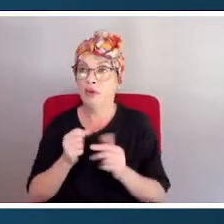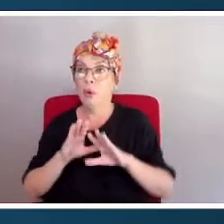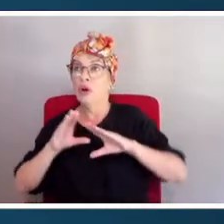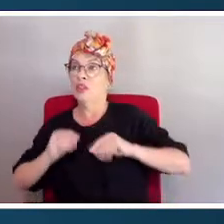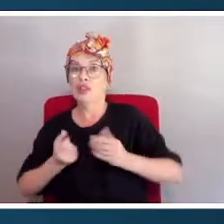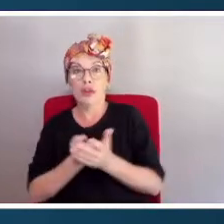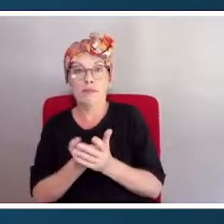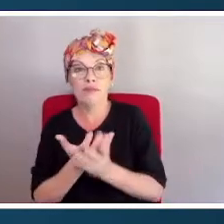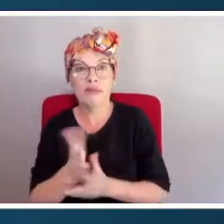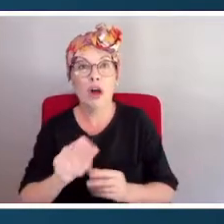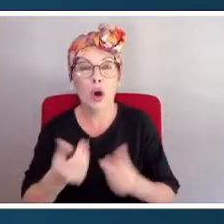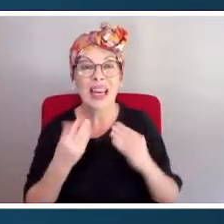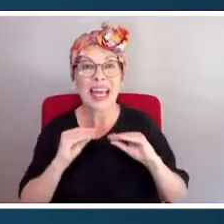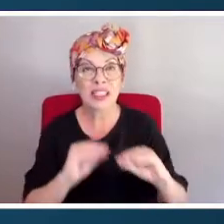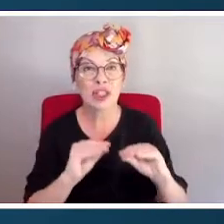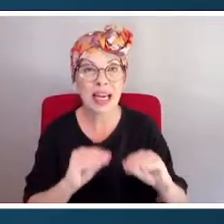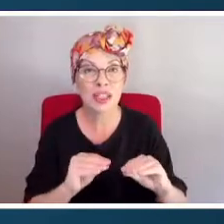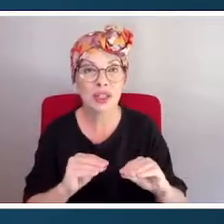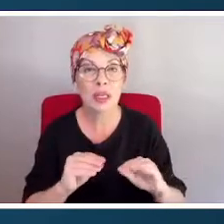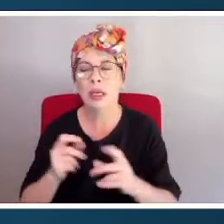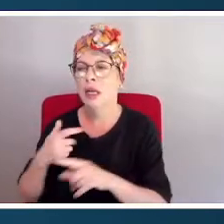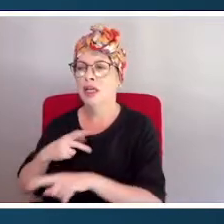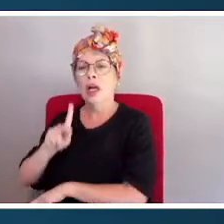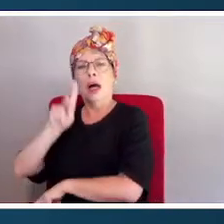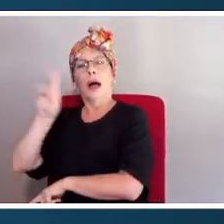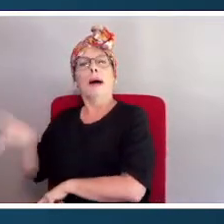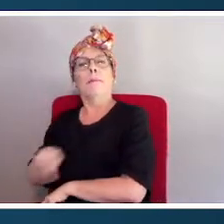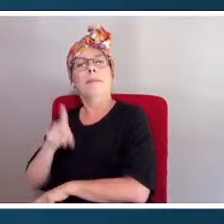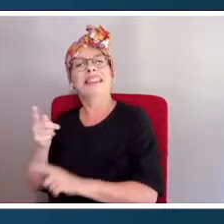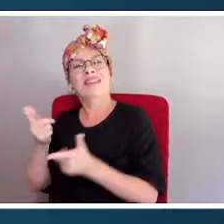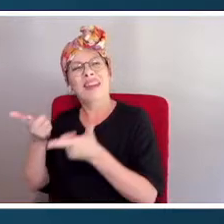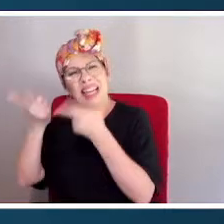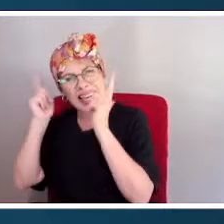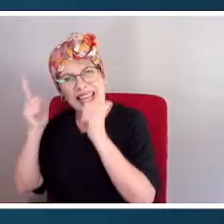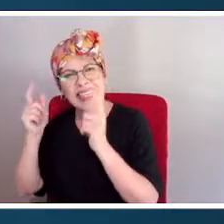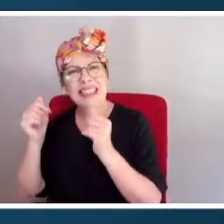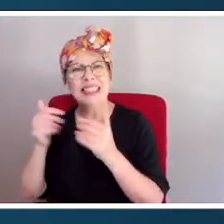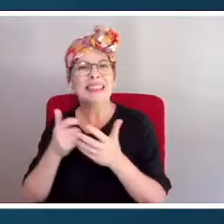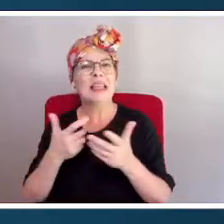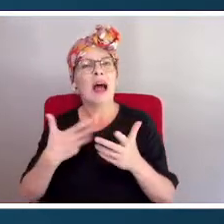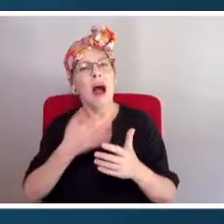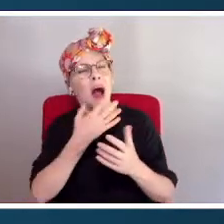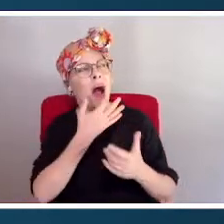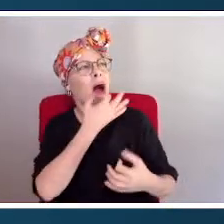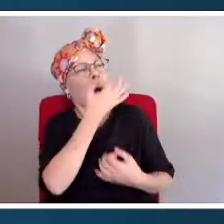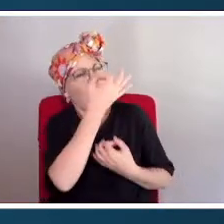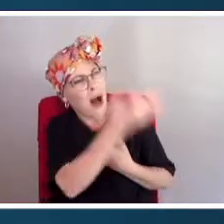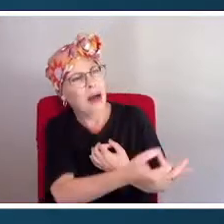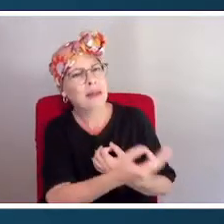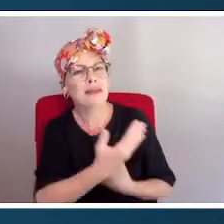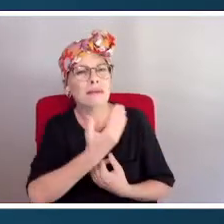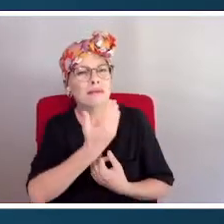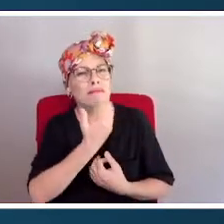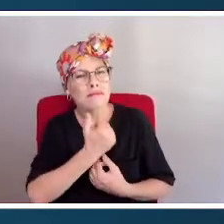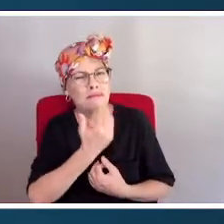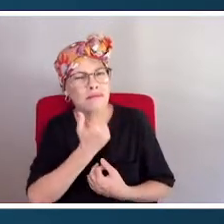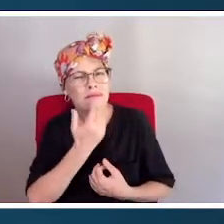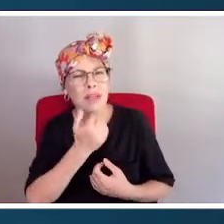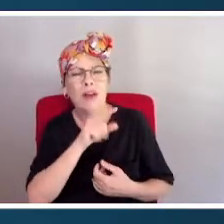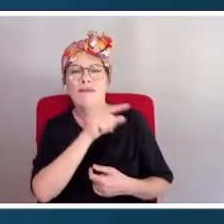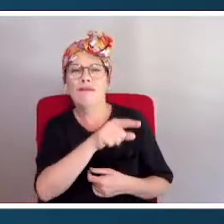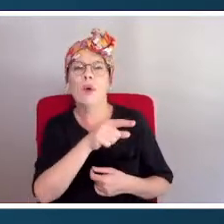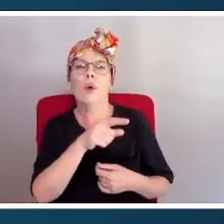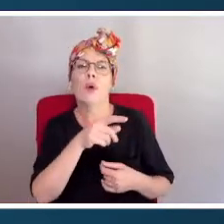Therefore, the Pacific leaders are calling for all climate finance vehicles to have dedicated small windows,